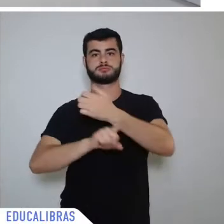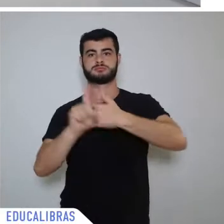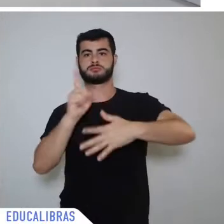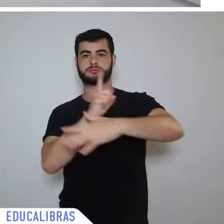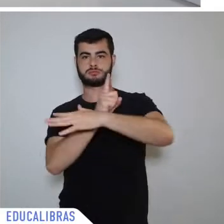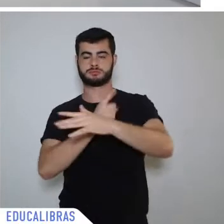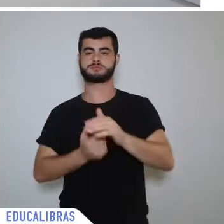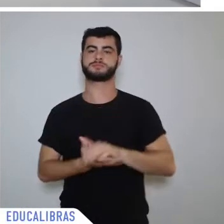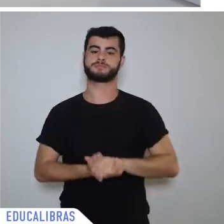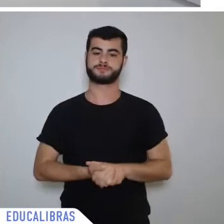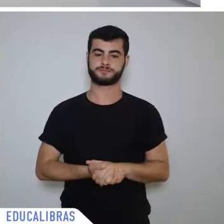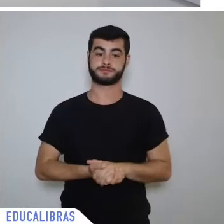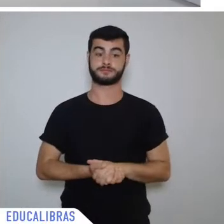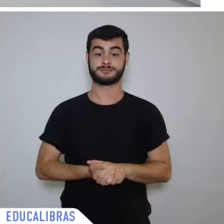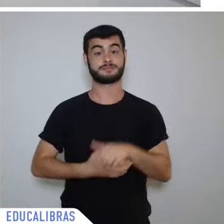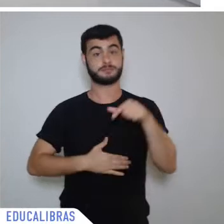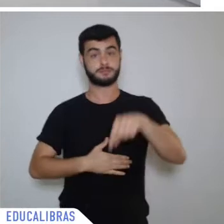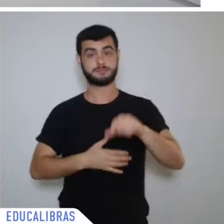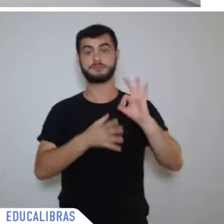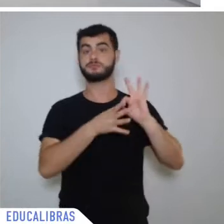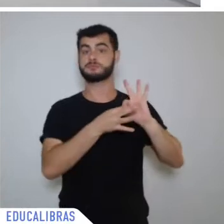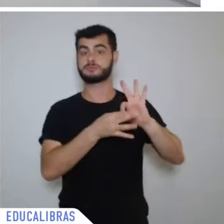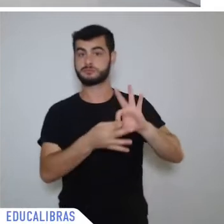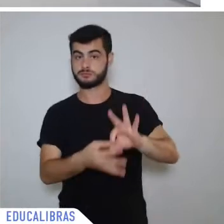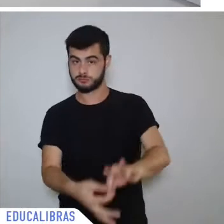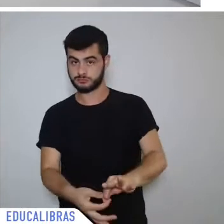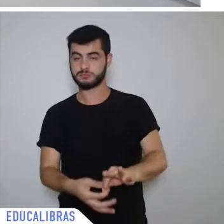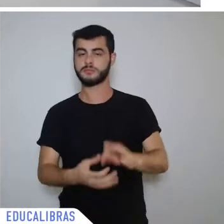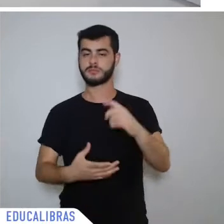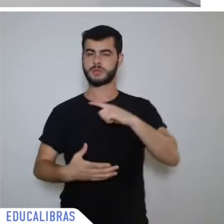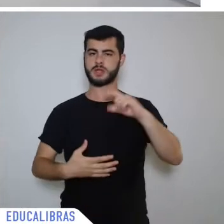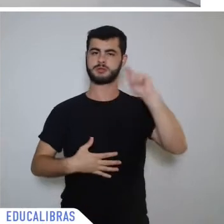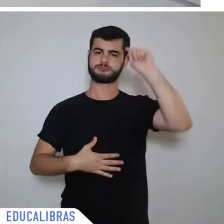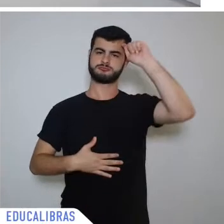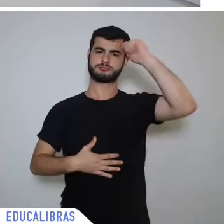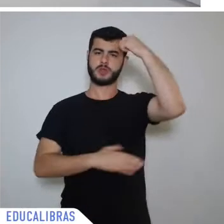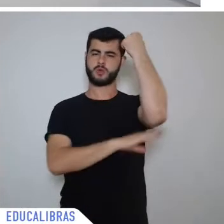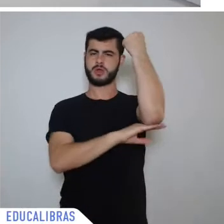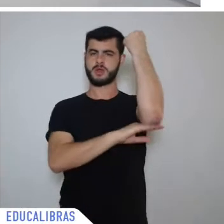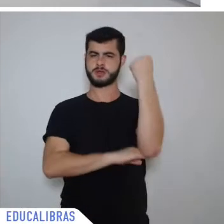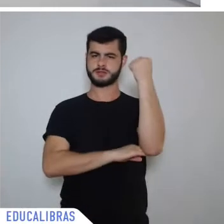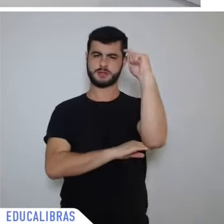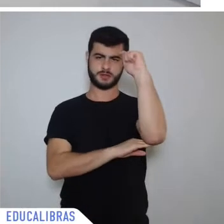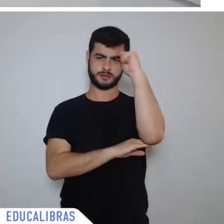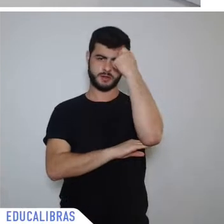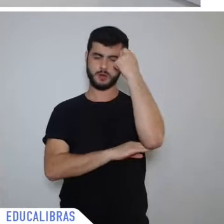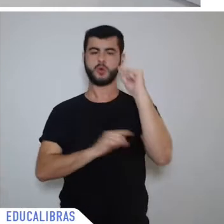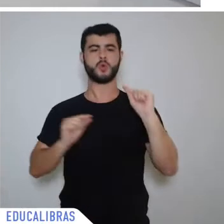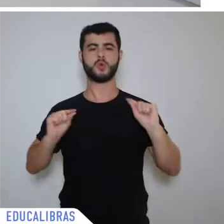of death and threat. In this context,